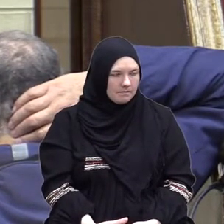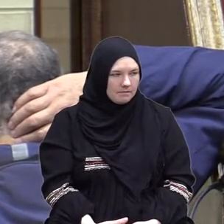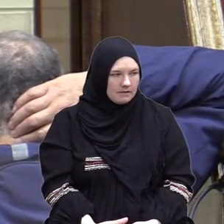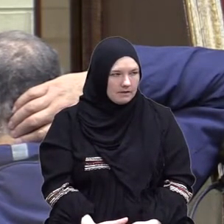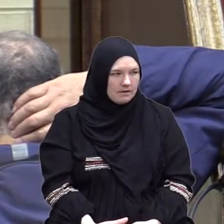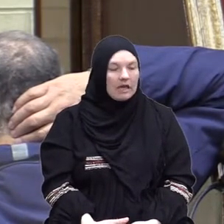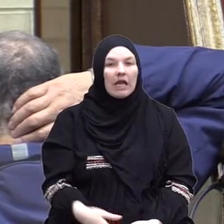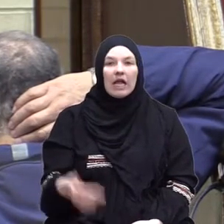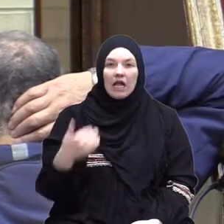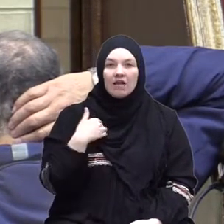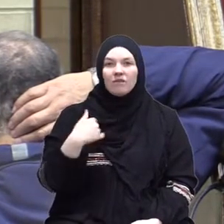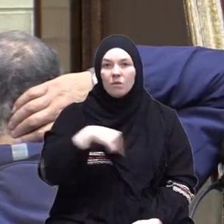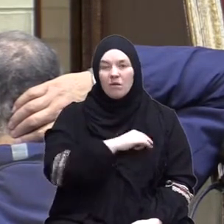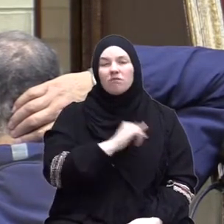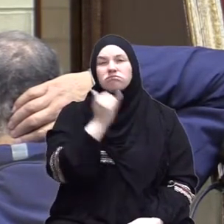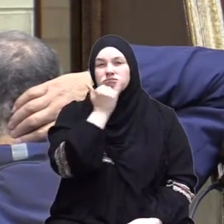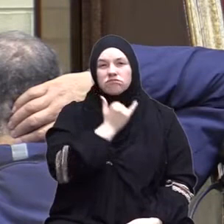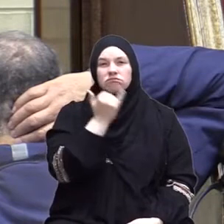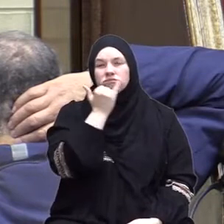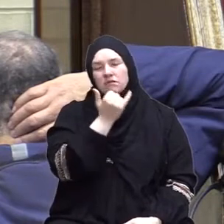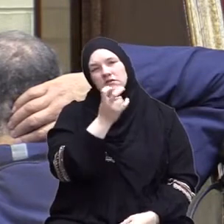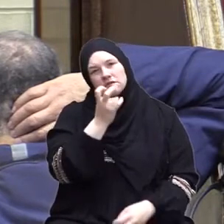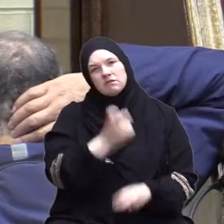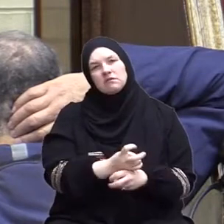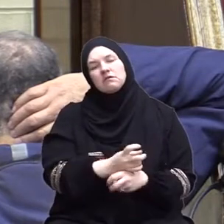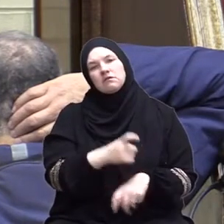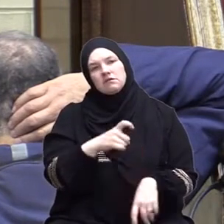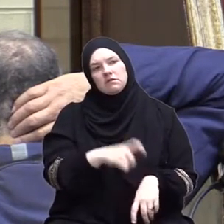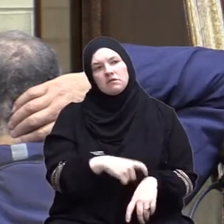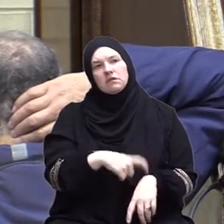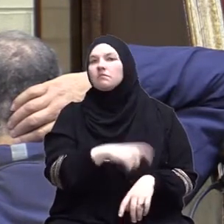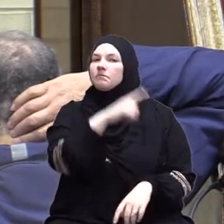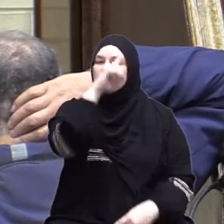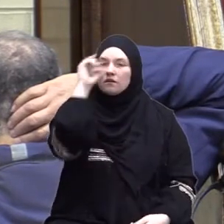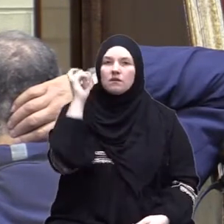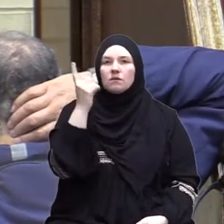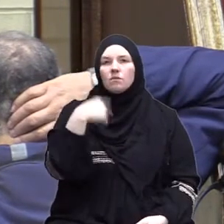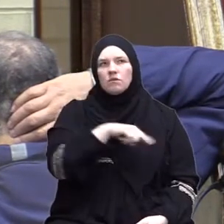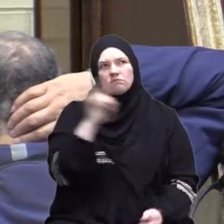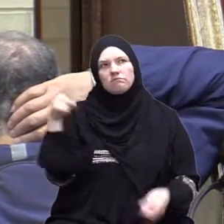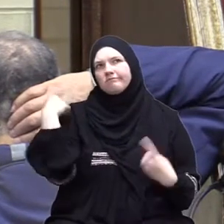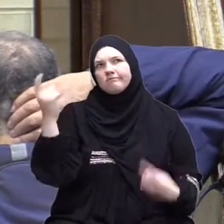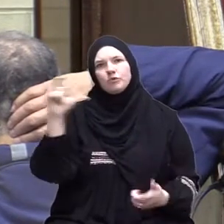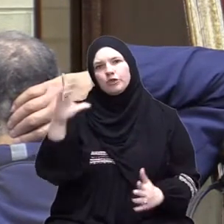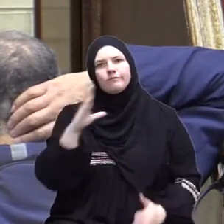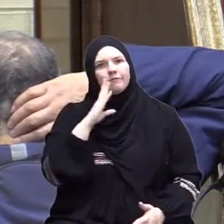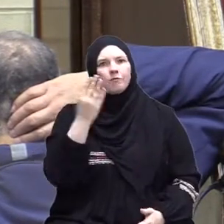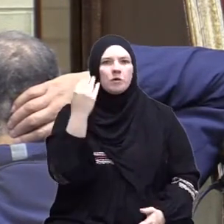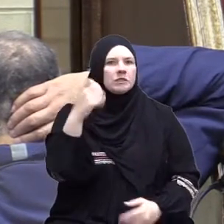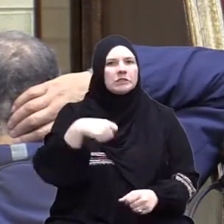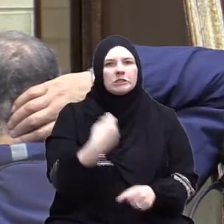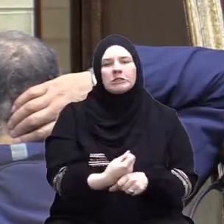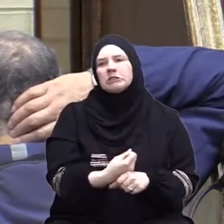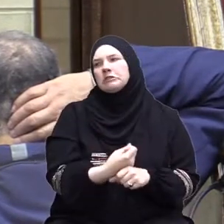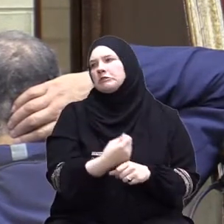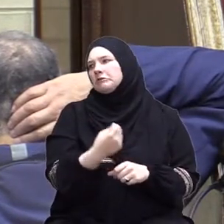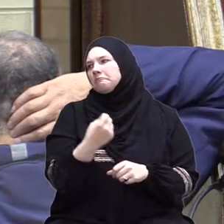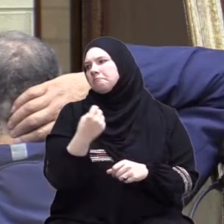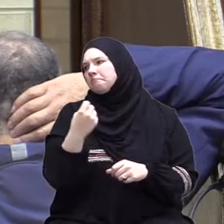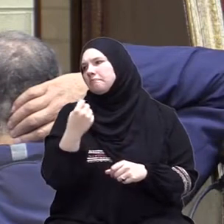Have we fallen into this harsh-heartedness because we've been Muslims 14